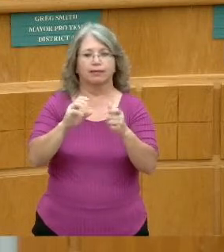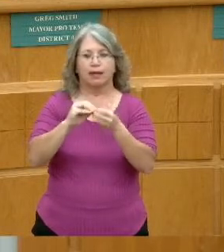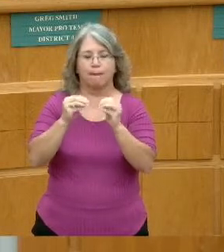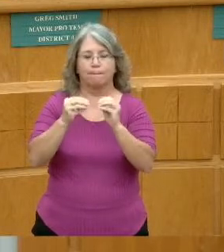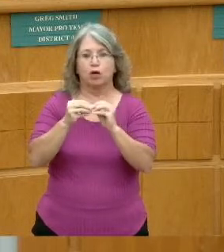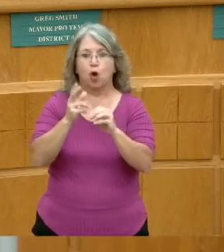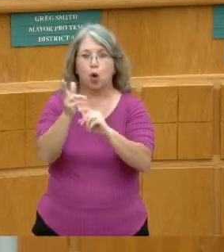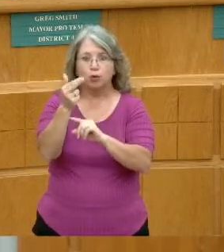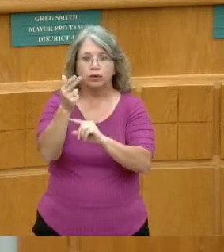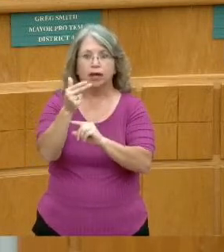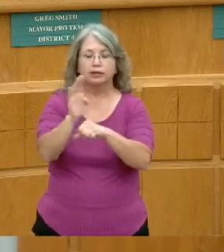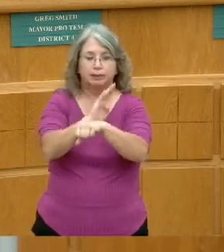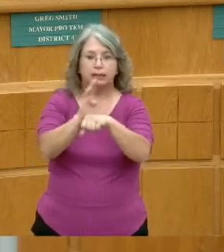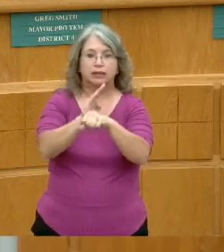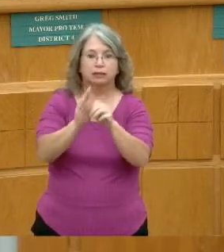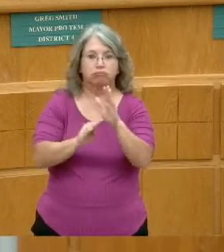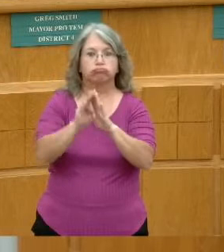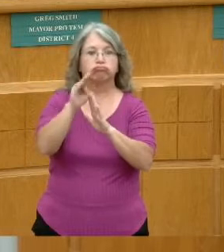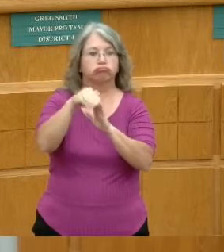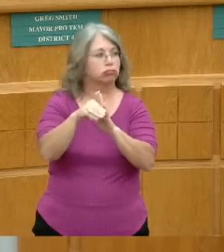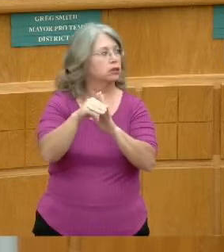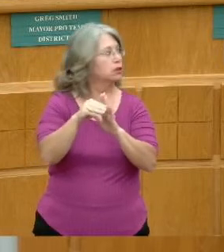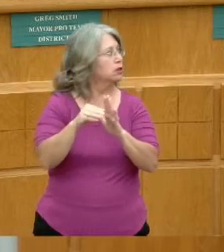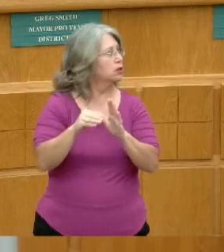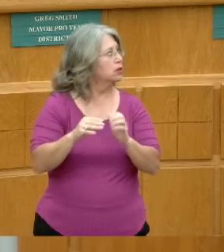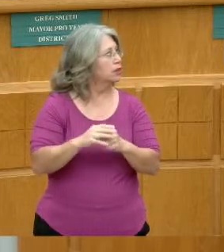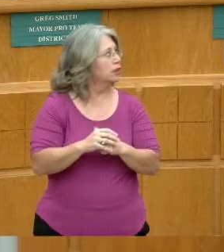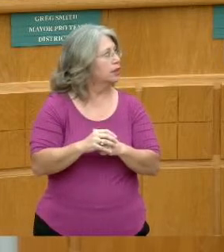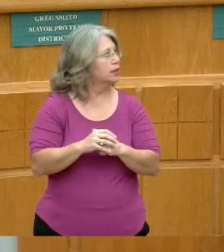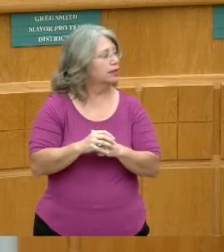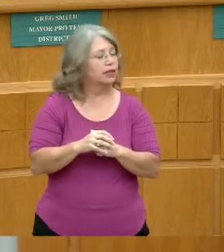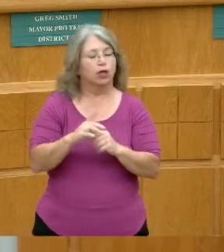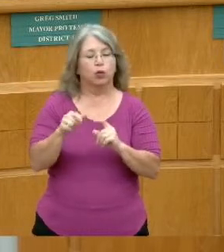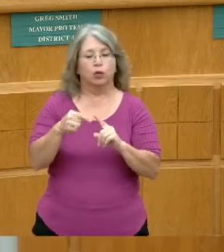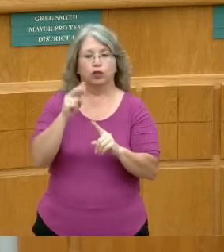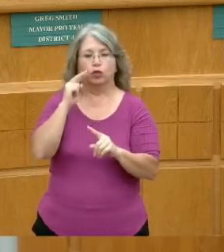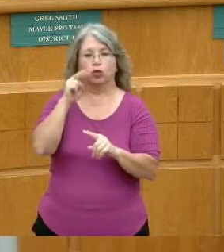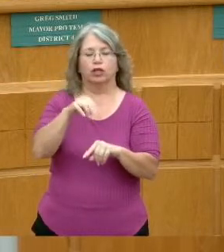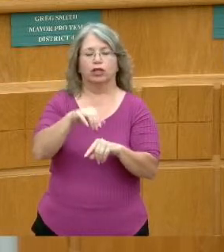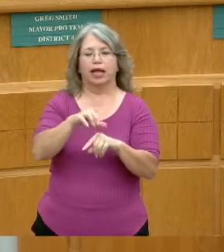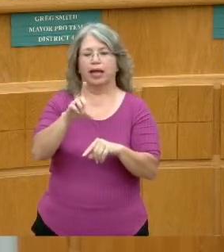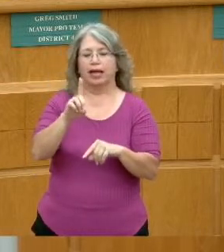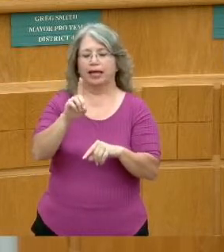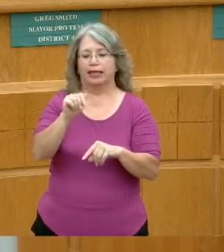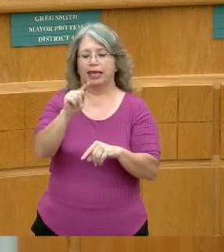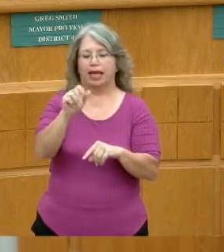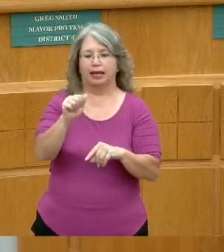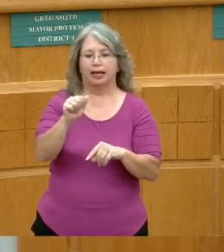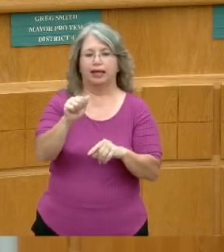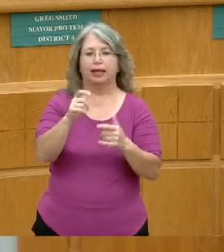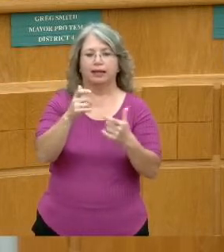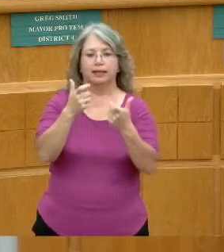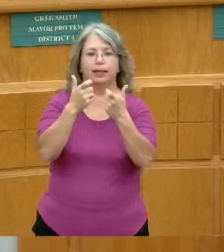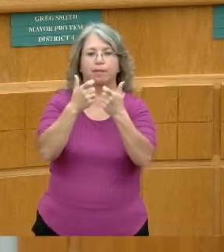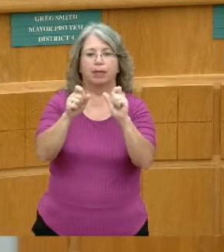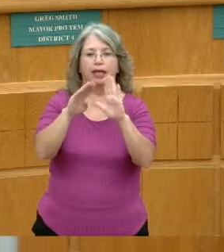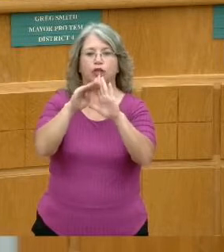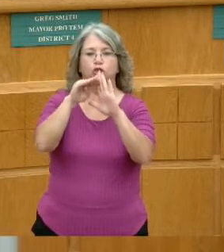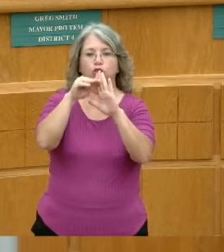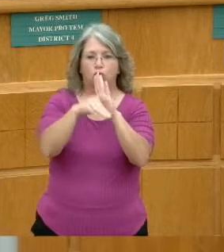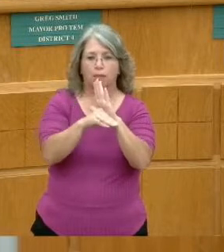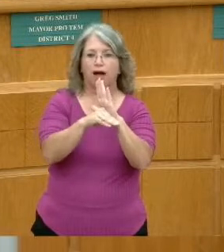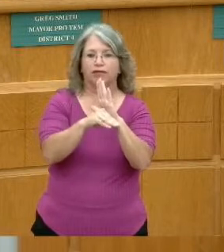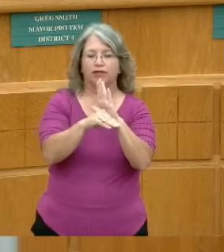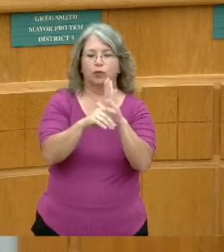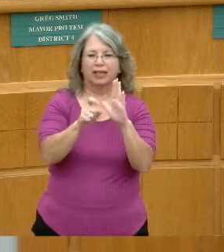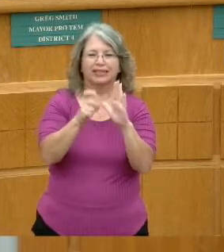occupancy. This is a smooth line, but it's interesting when you look at just the data points. There was a rapid drop-off within that week of people leaving